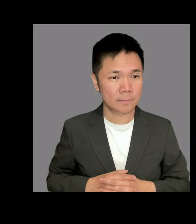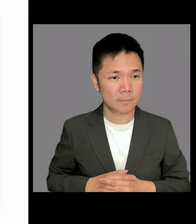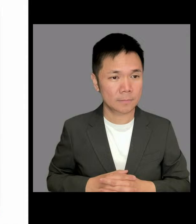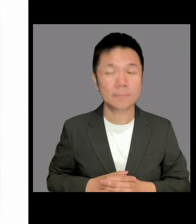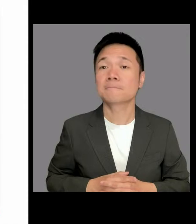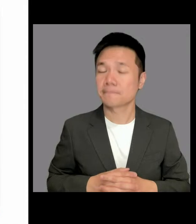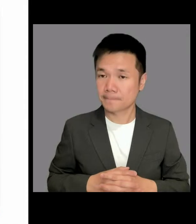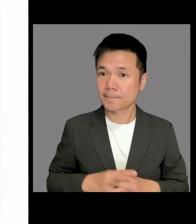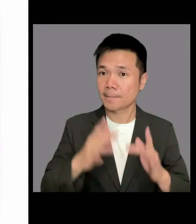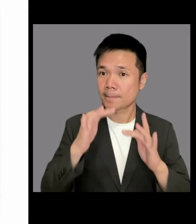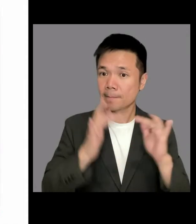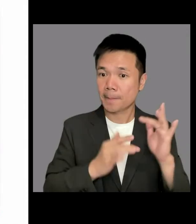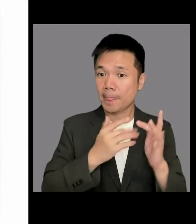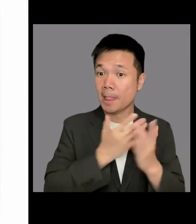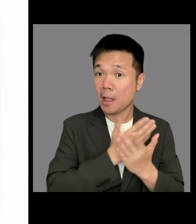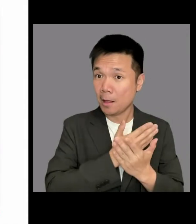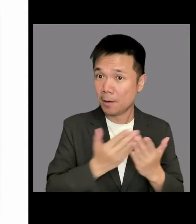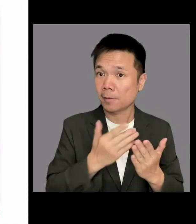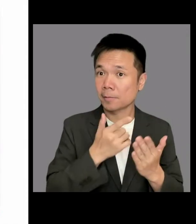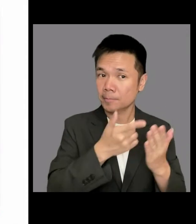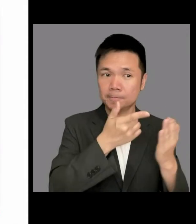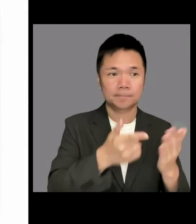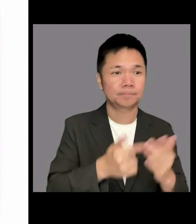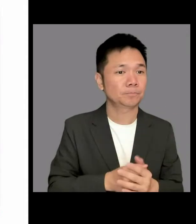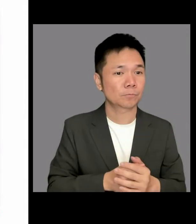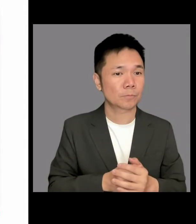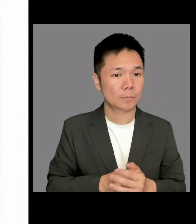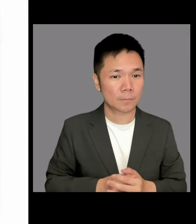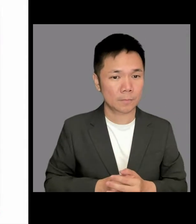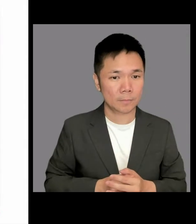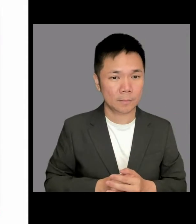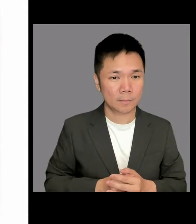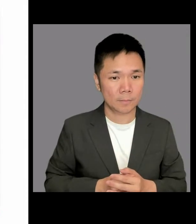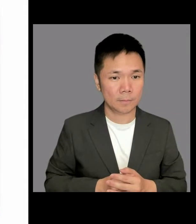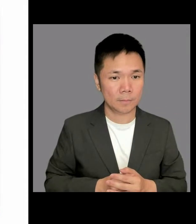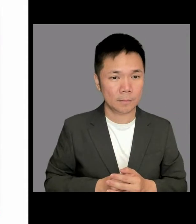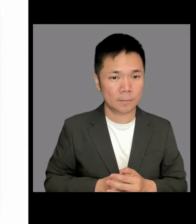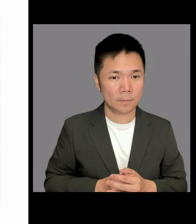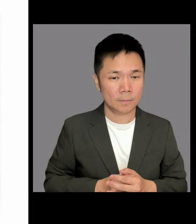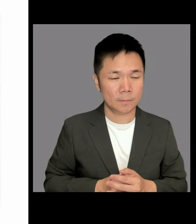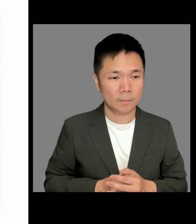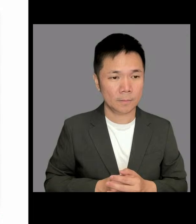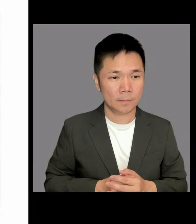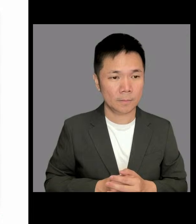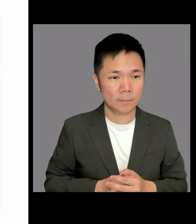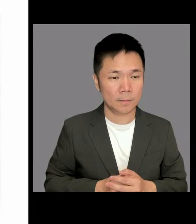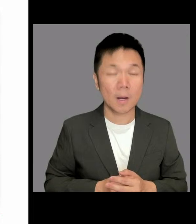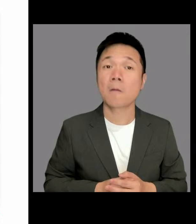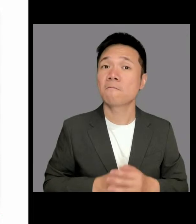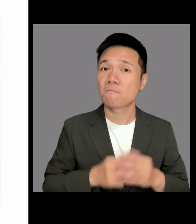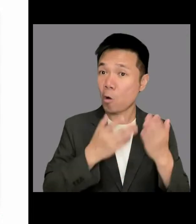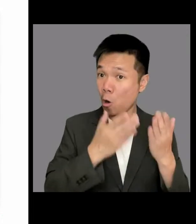most elements allow for either phrasing, flow content, or combination of both.